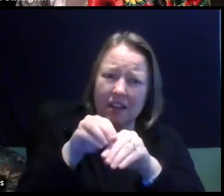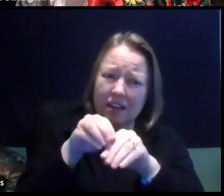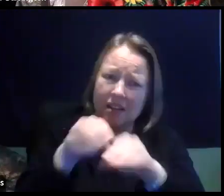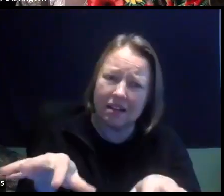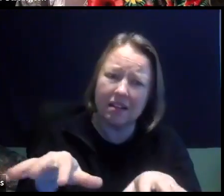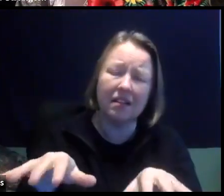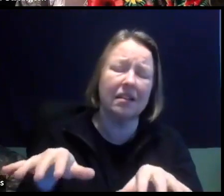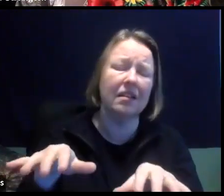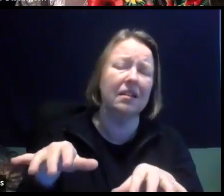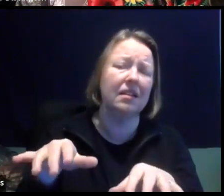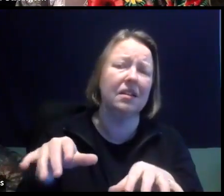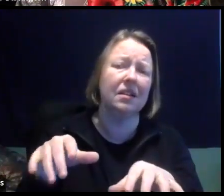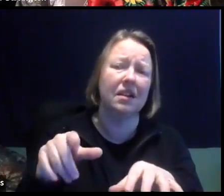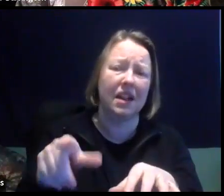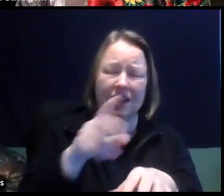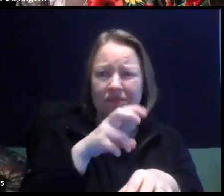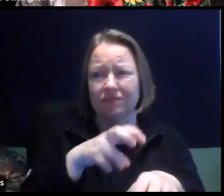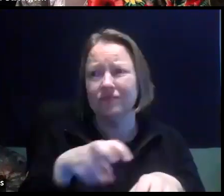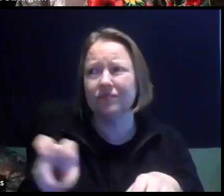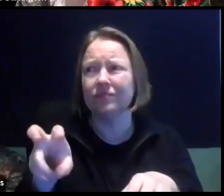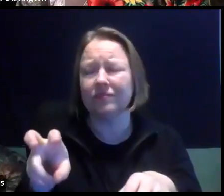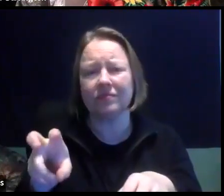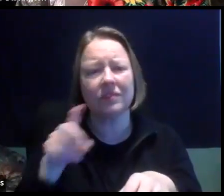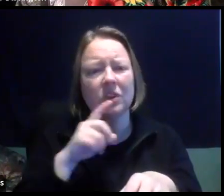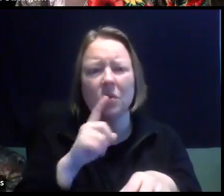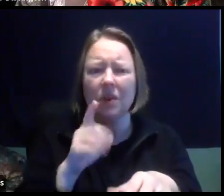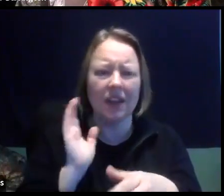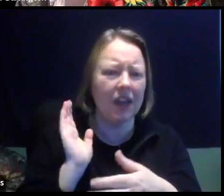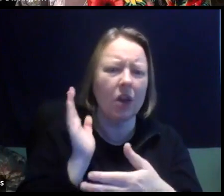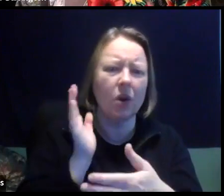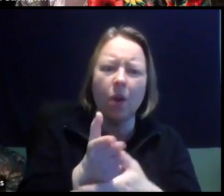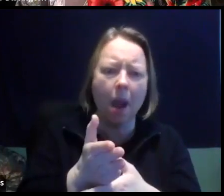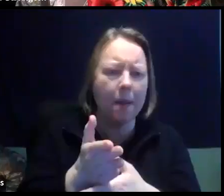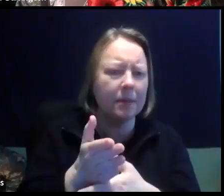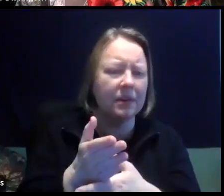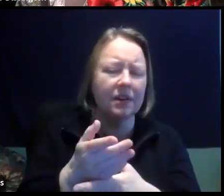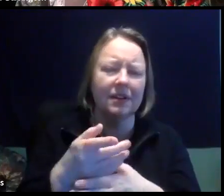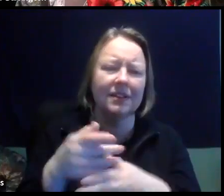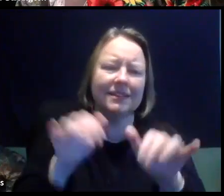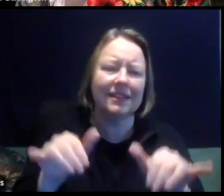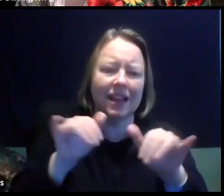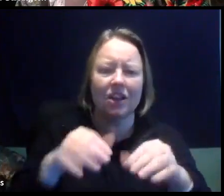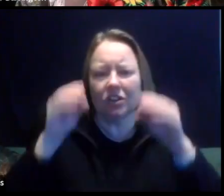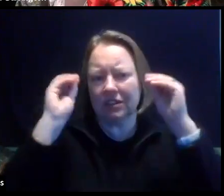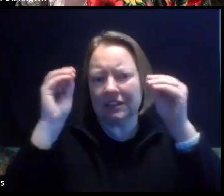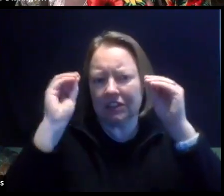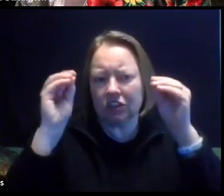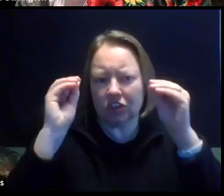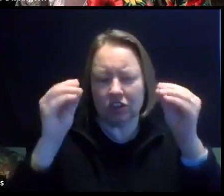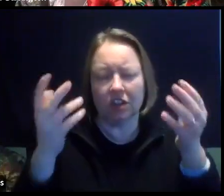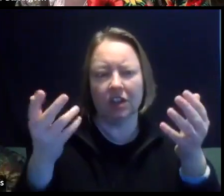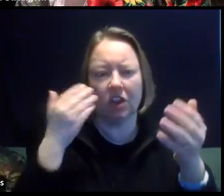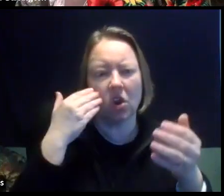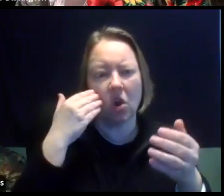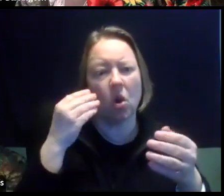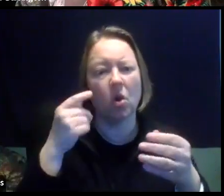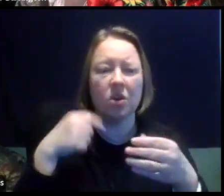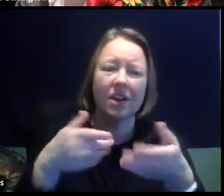we really saw was the disruption of standardized instruction, where you can get extra